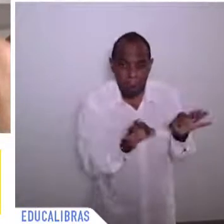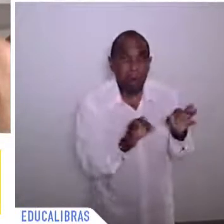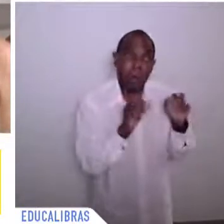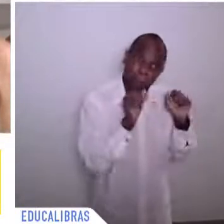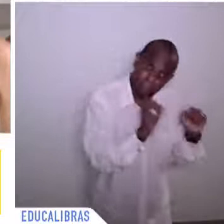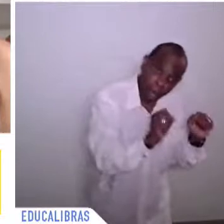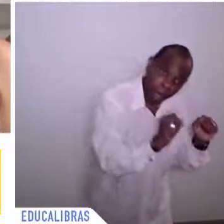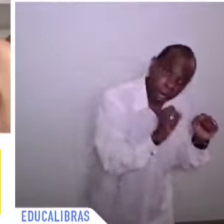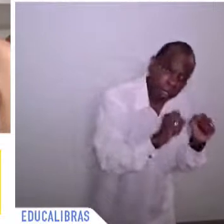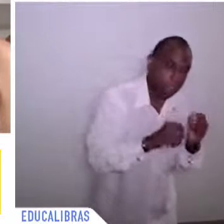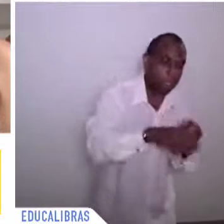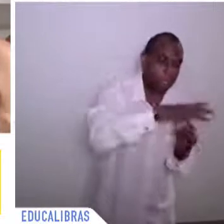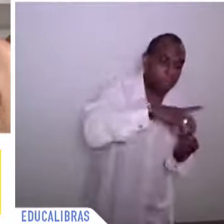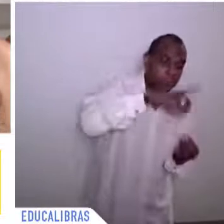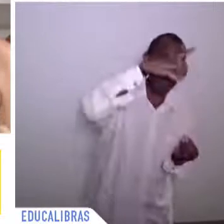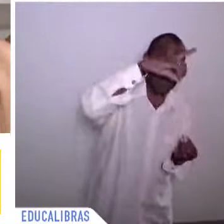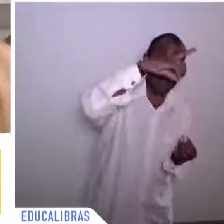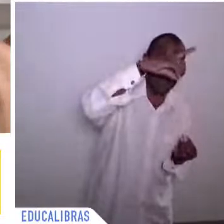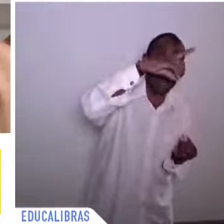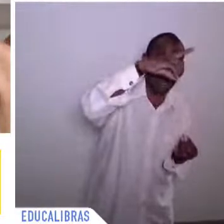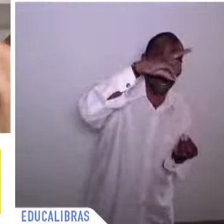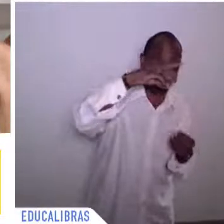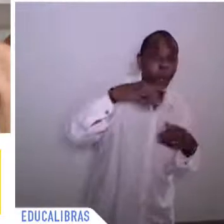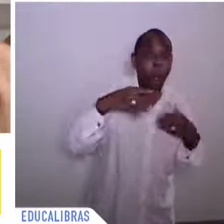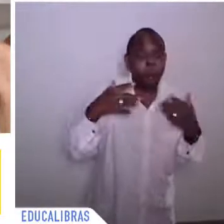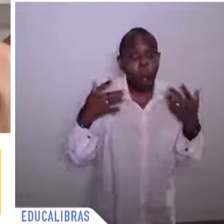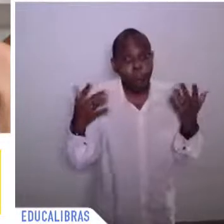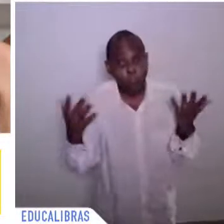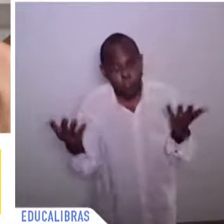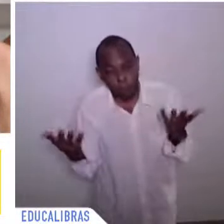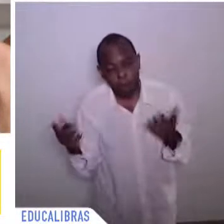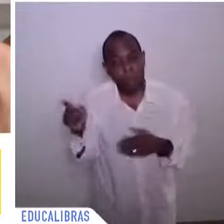they can be democratic hope, but